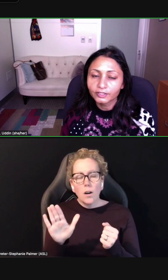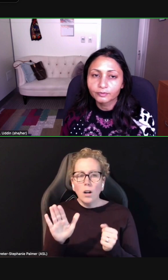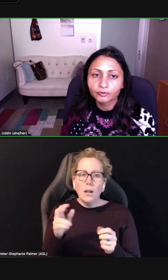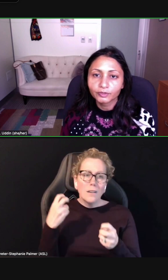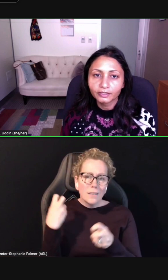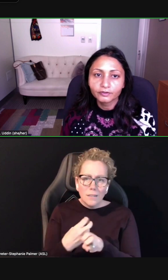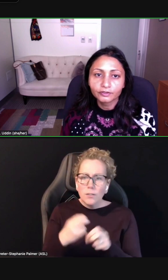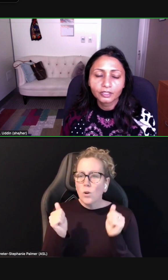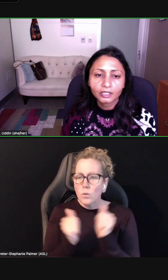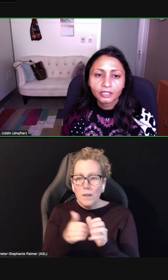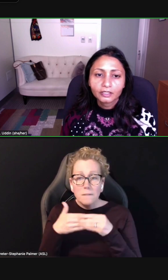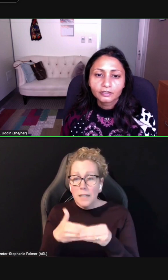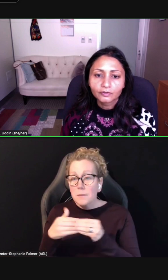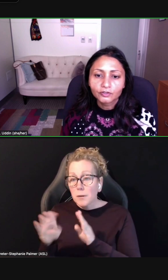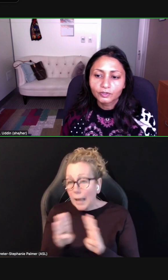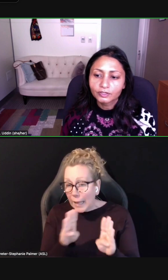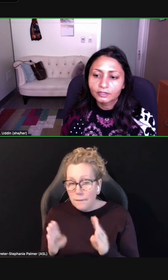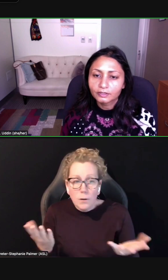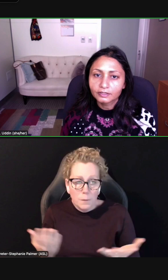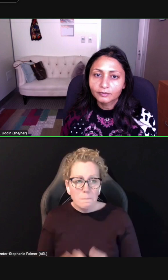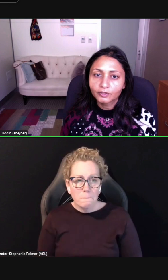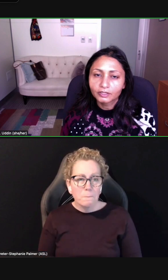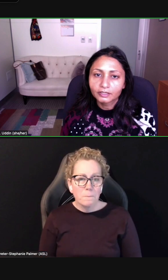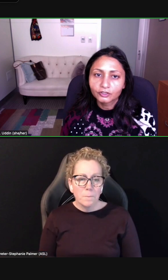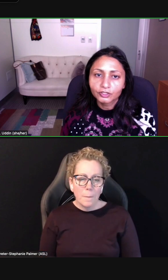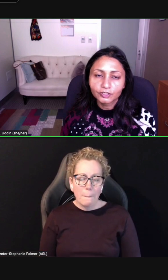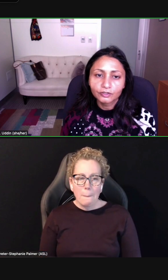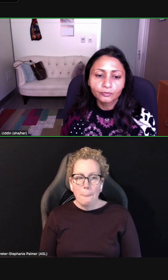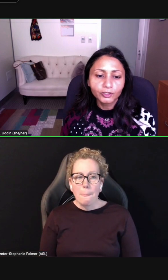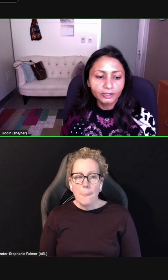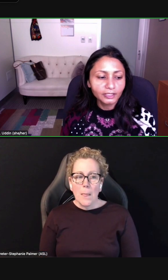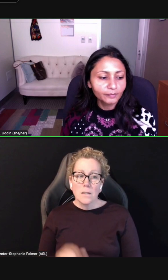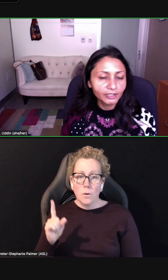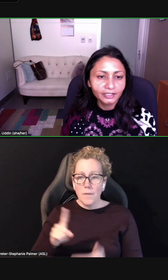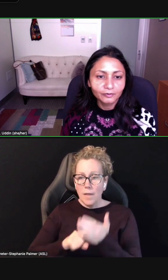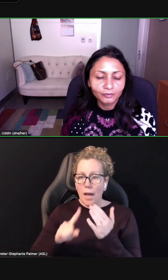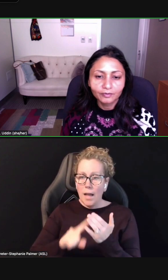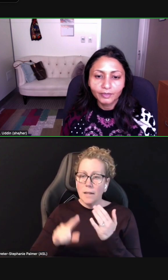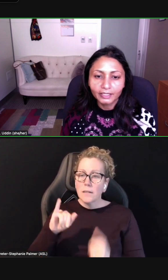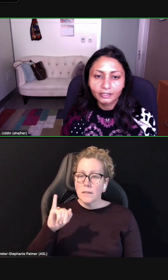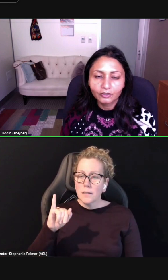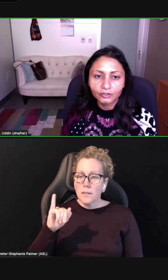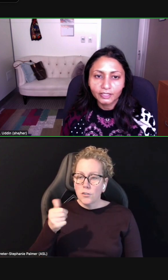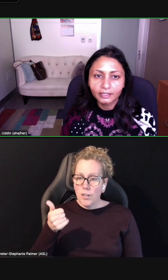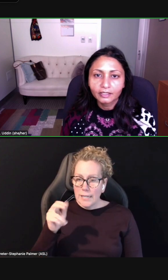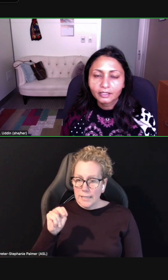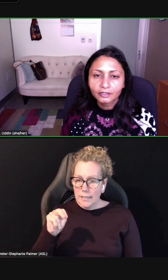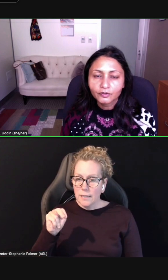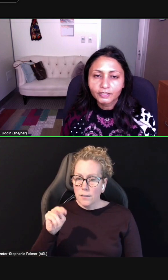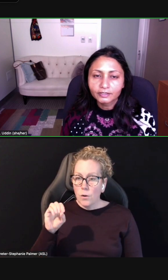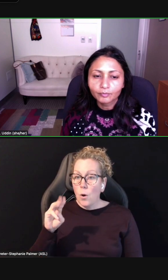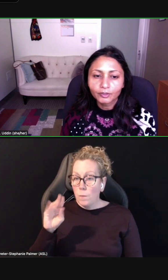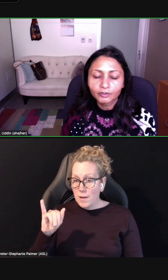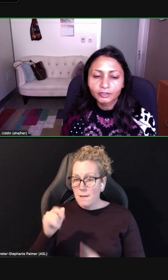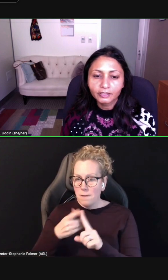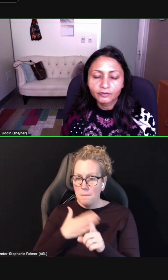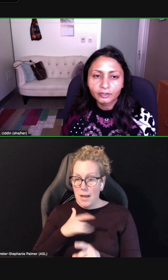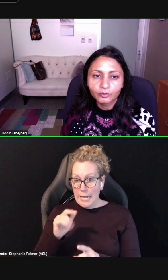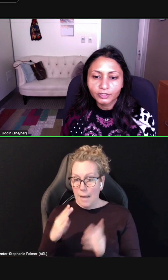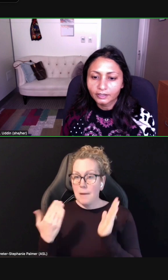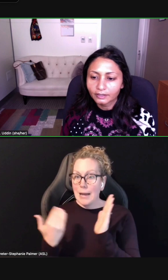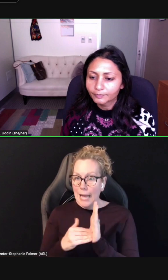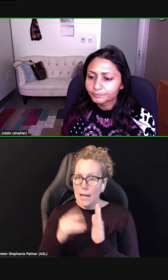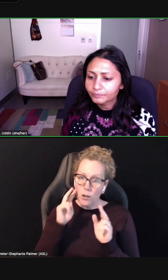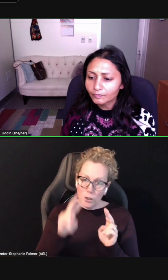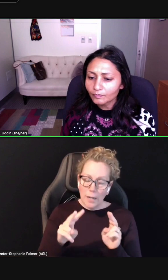difficulties with flexible behaviors. So this was something that Jason Nomi in the lab again went back and looked at using some publicly